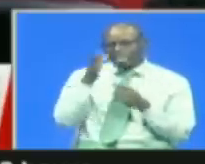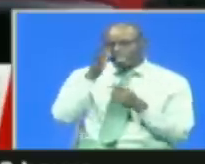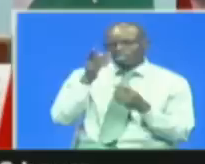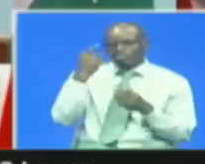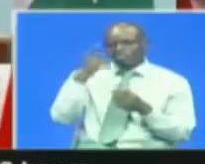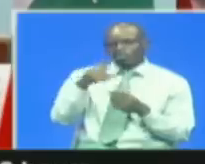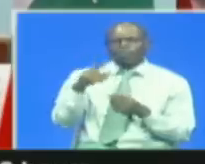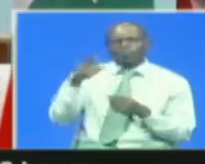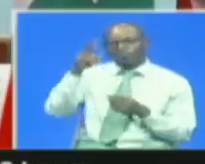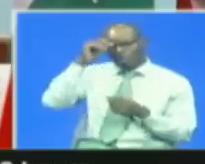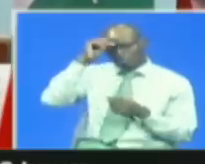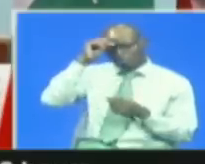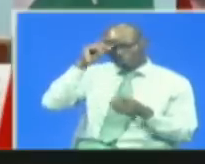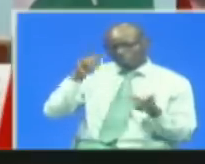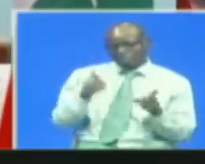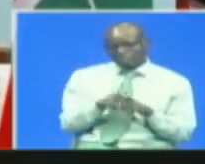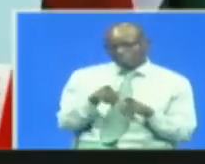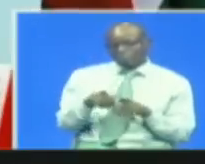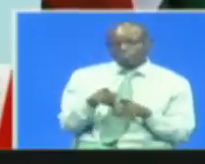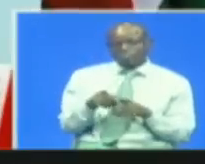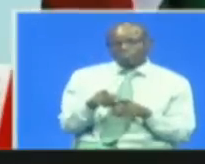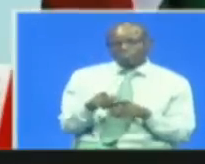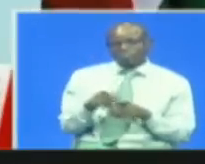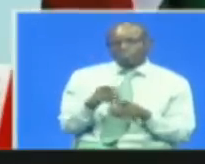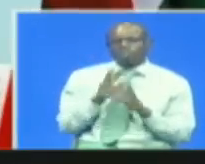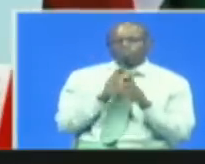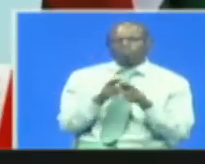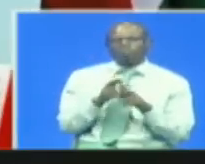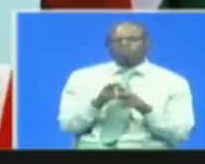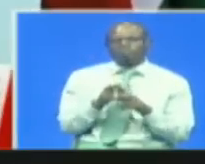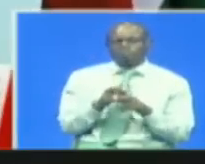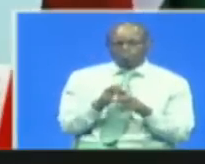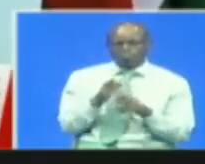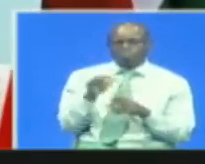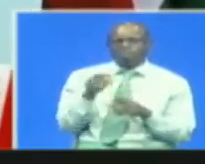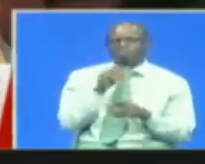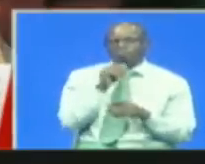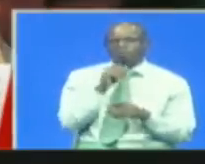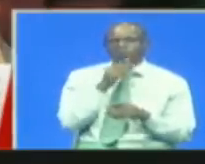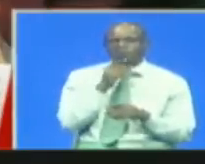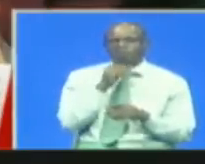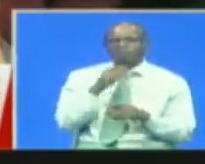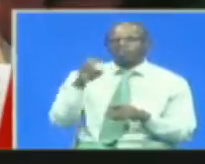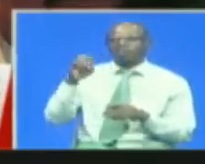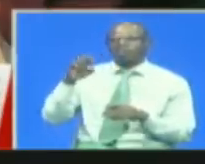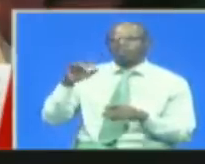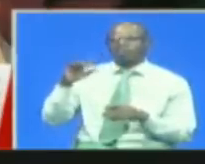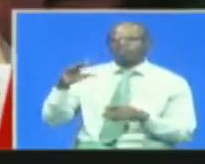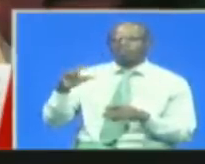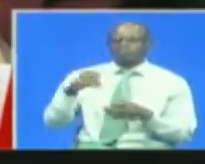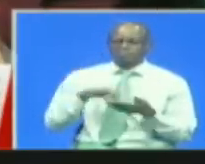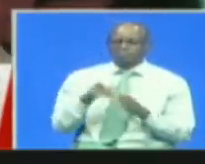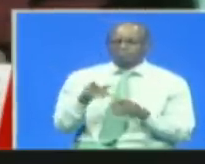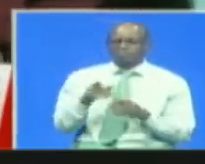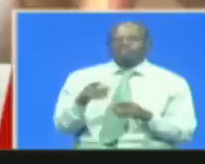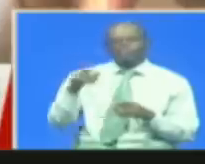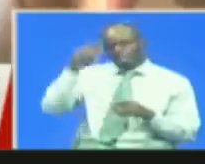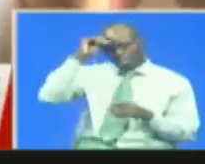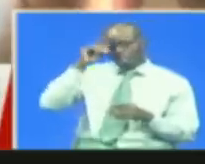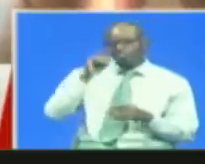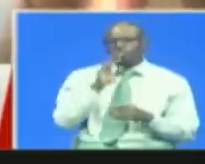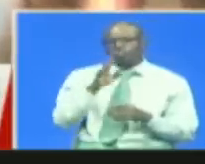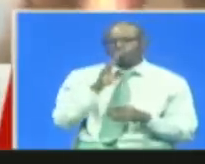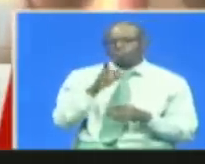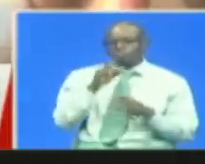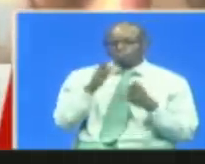exit report authored by Kiraithe, who says that the government spokesperson has been turned into a spectator as CSS